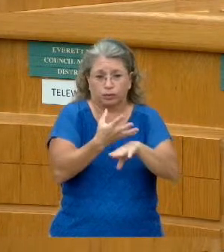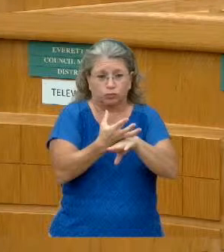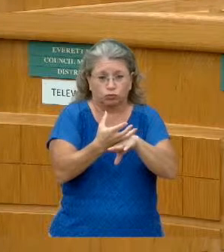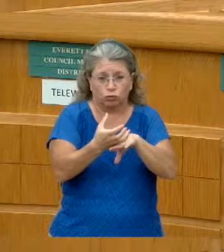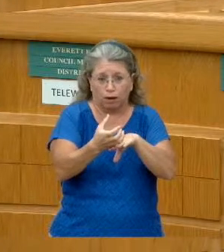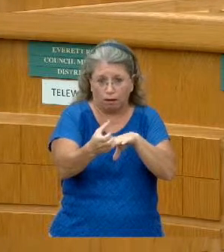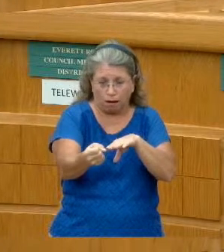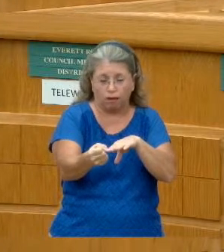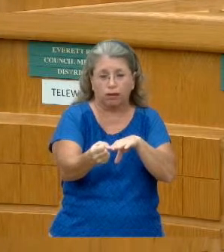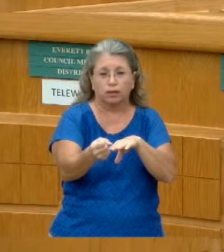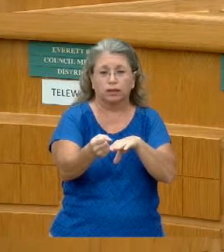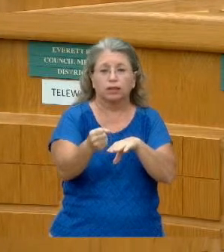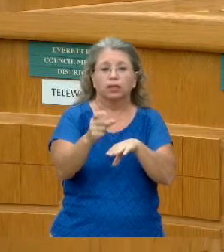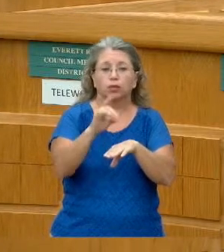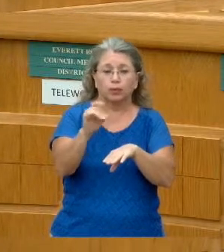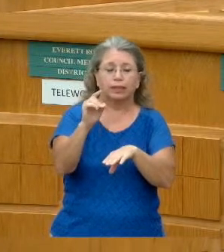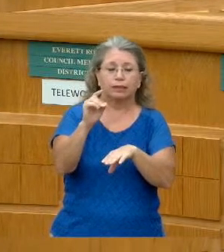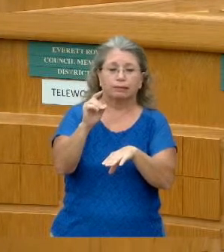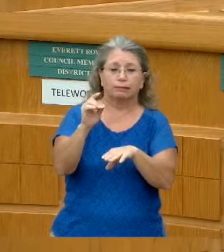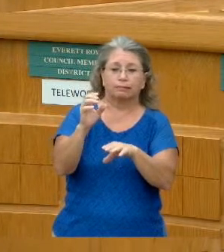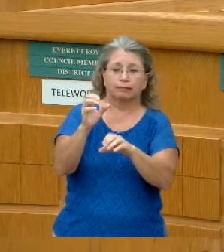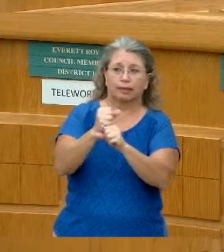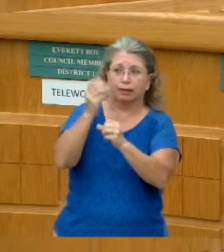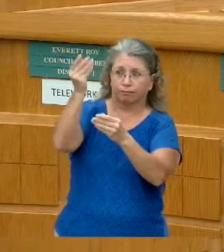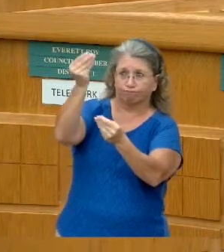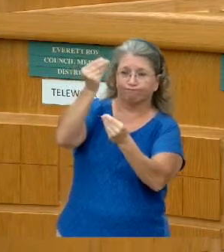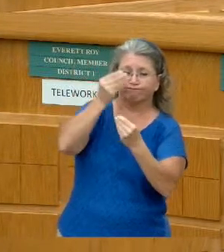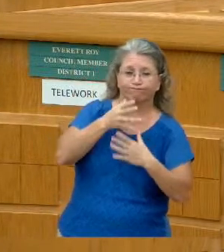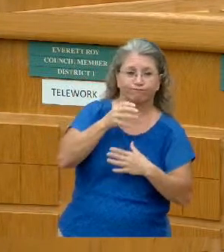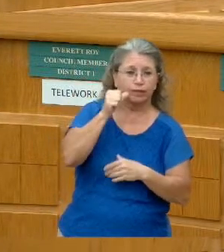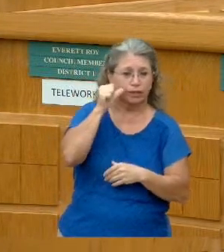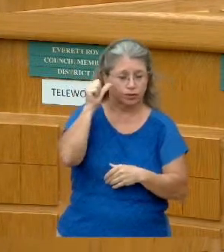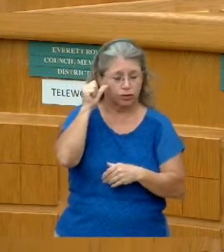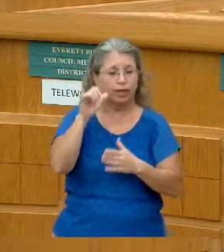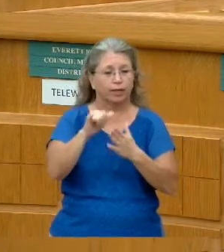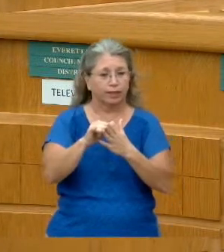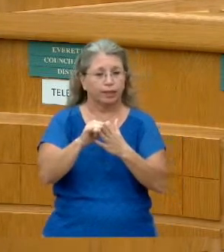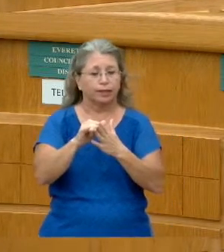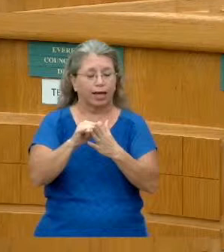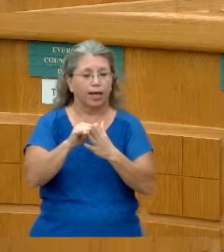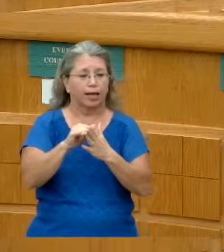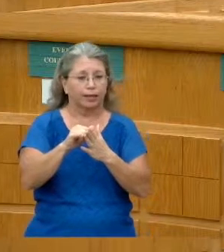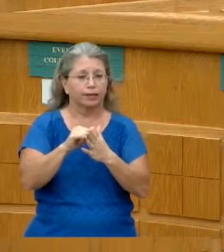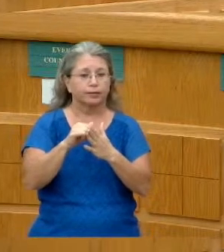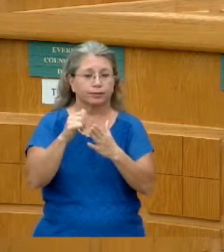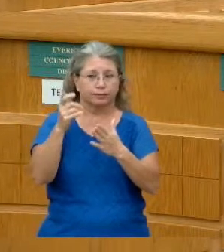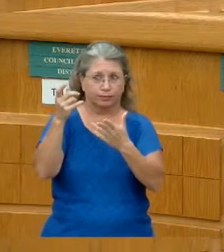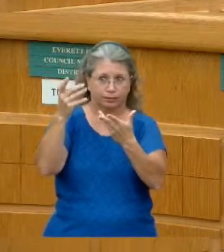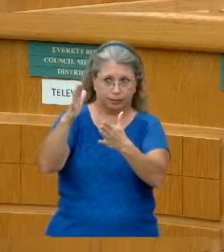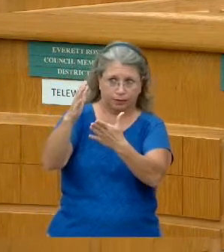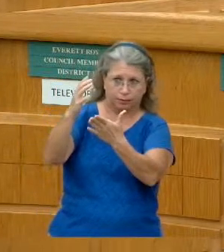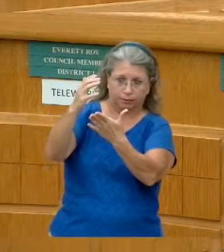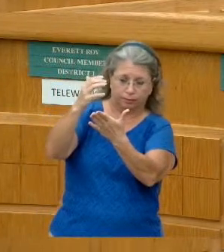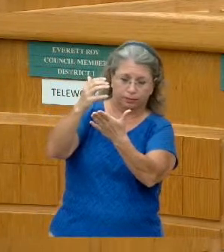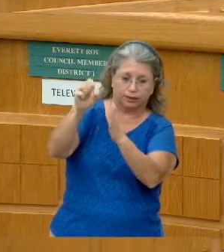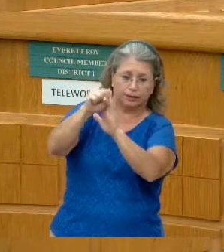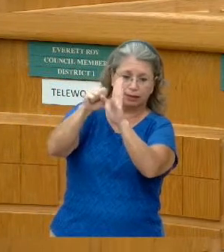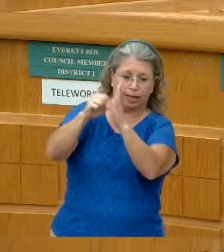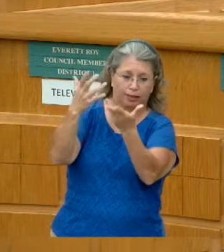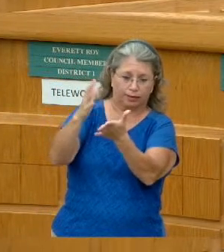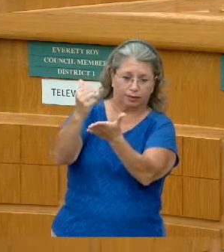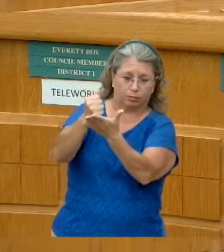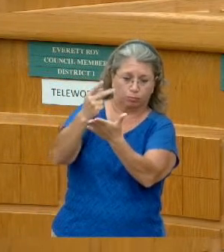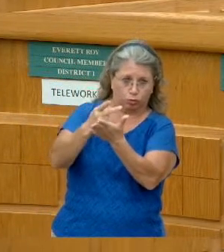yesterday and over the weekend that supplies are coming to us. State legislative delegation has been helping